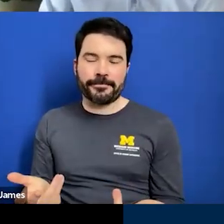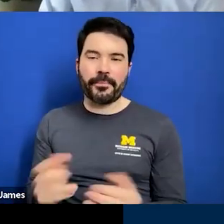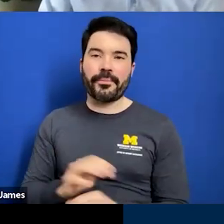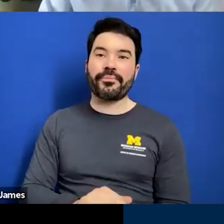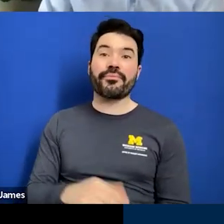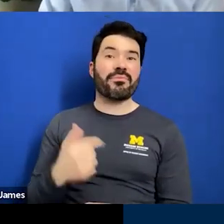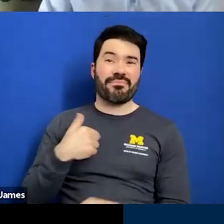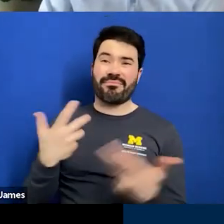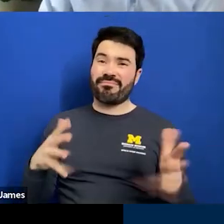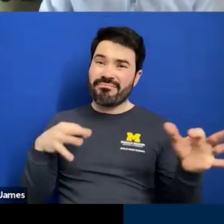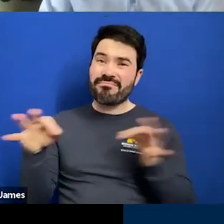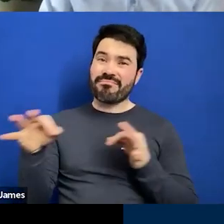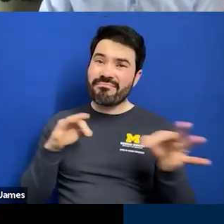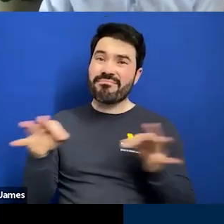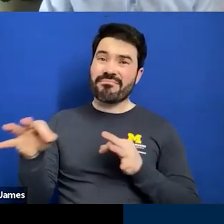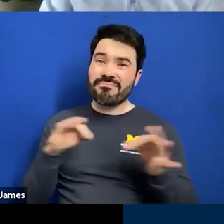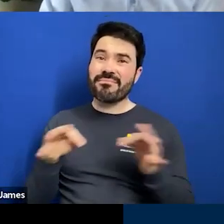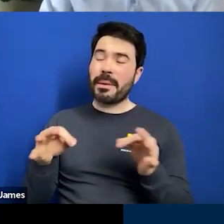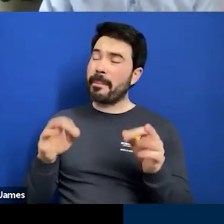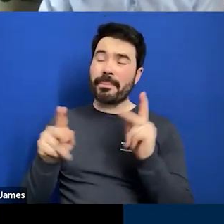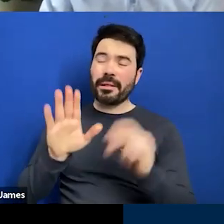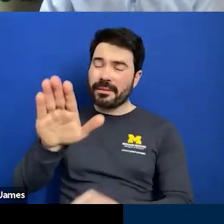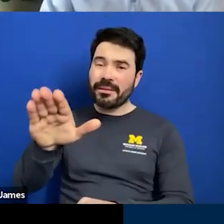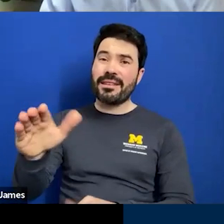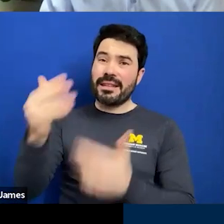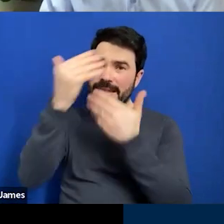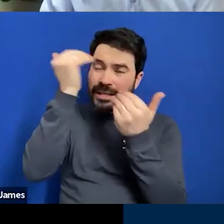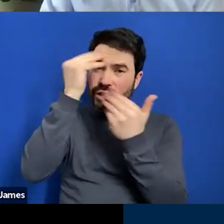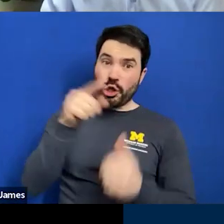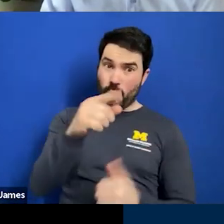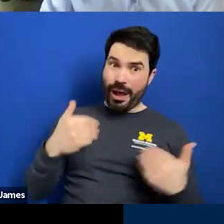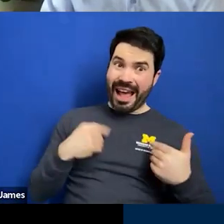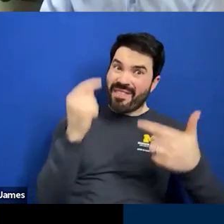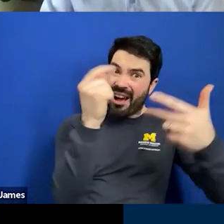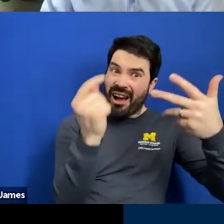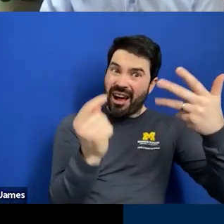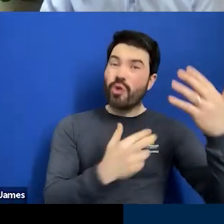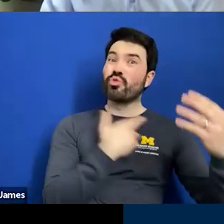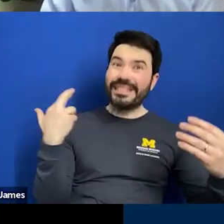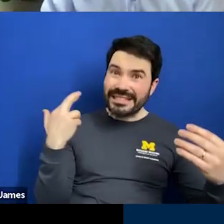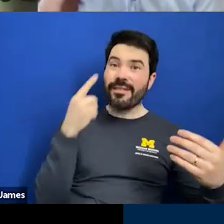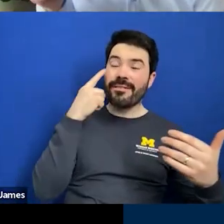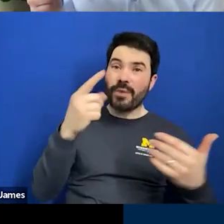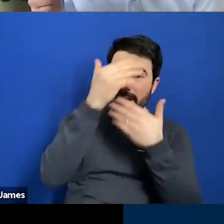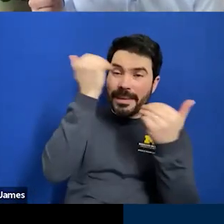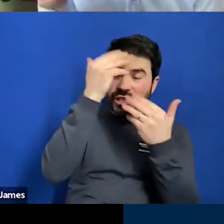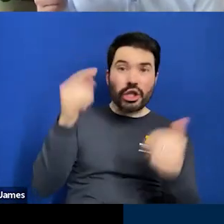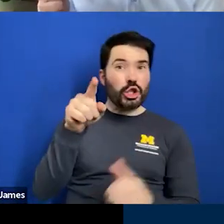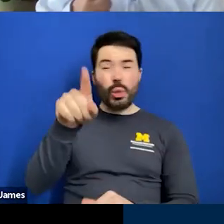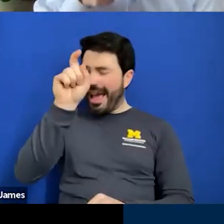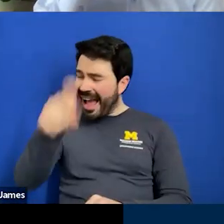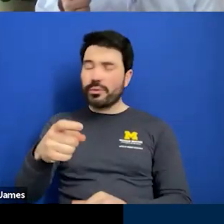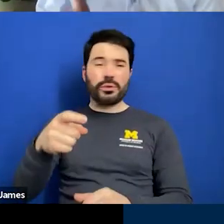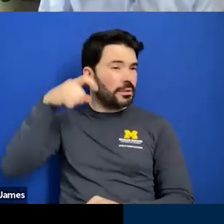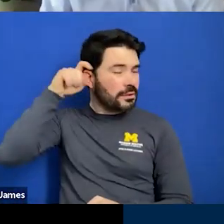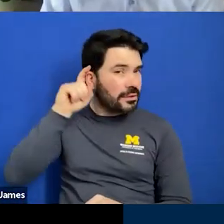I tell them about dementia. I say, especially if they have cardiac, other risk factors for dementia, I tell them, you got to get a hearing aid. Like, you can't hear in background noise.